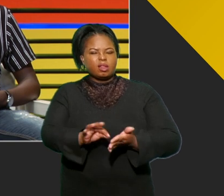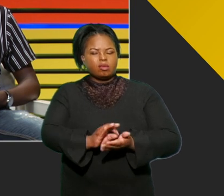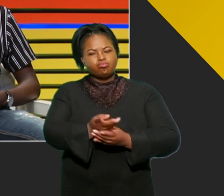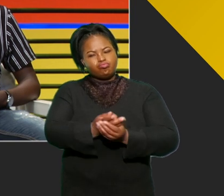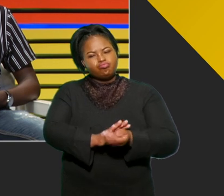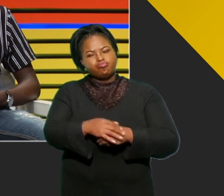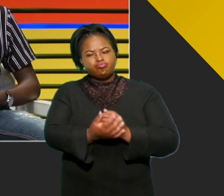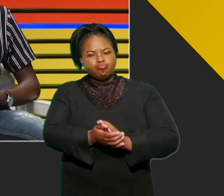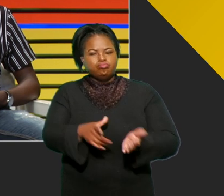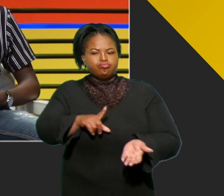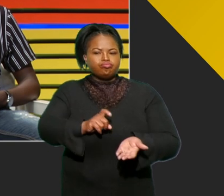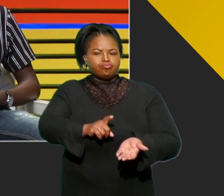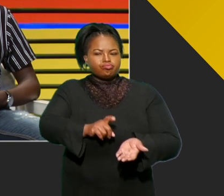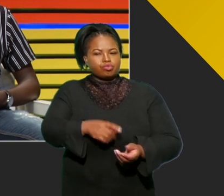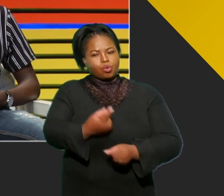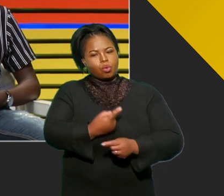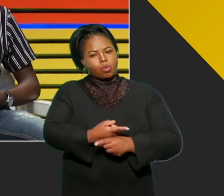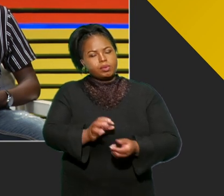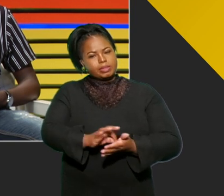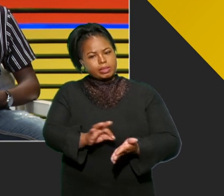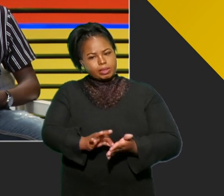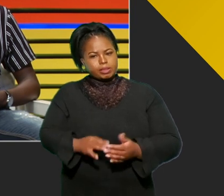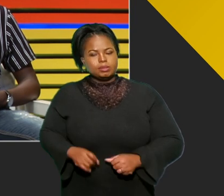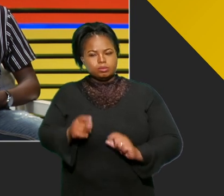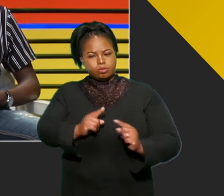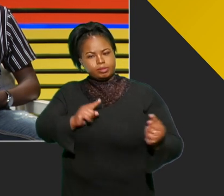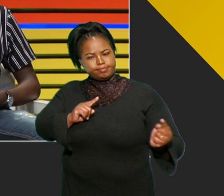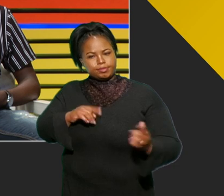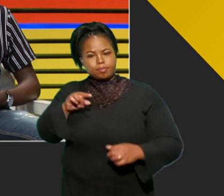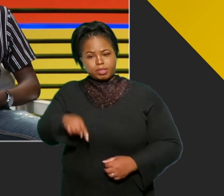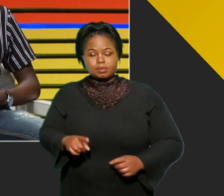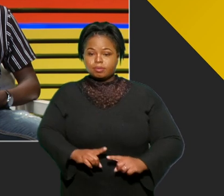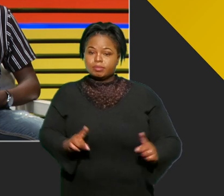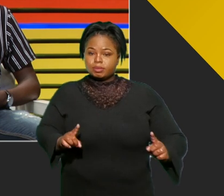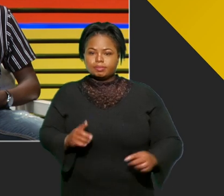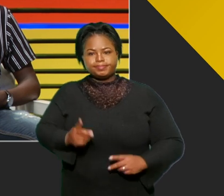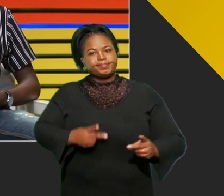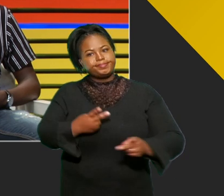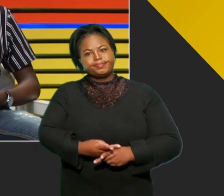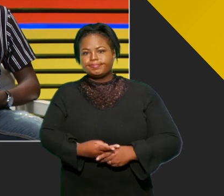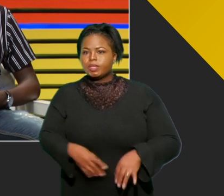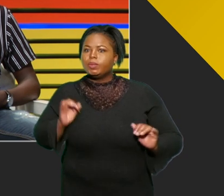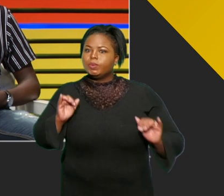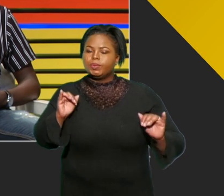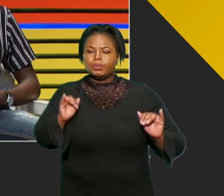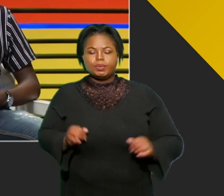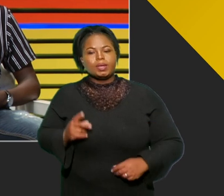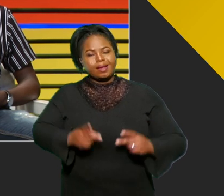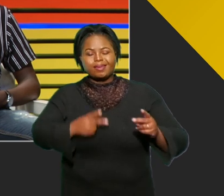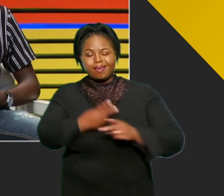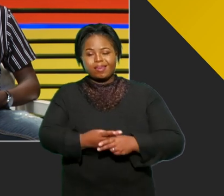your hands, hand sanitizing, and all the things that we need to do, social distancing. But we are amidst another crisis in South Africa,